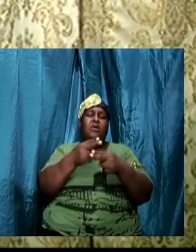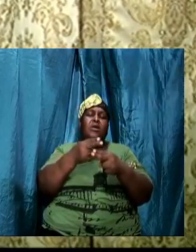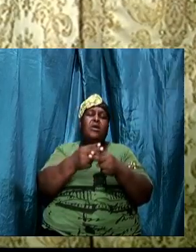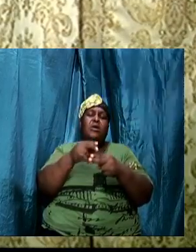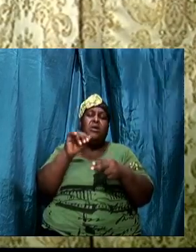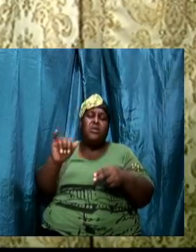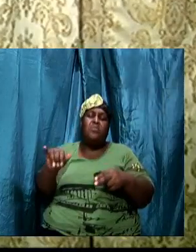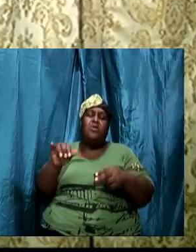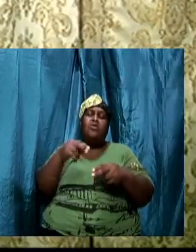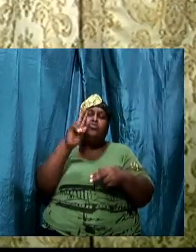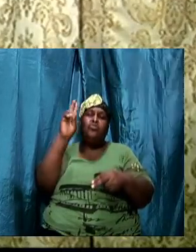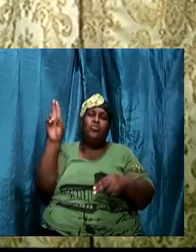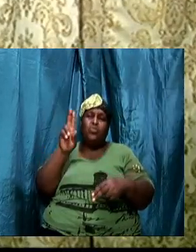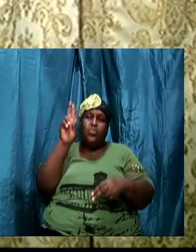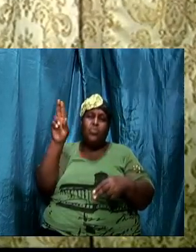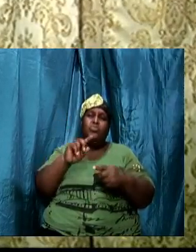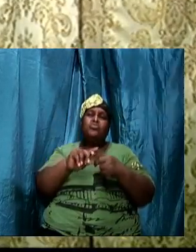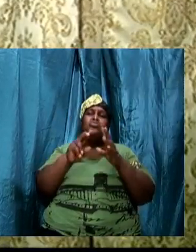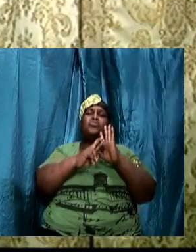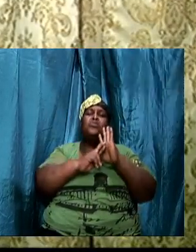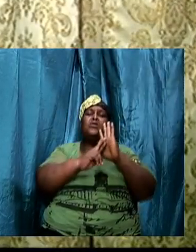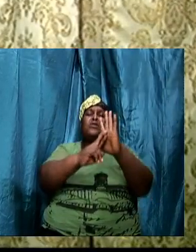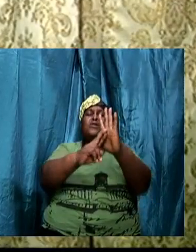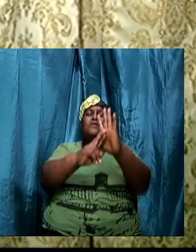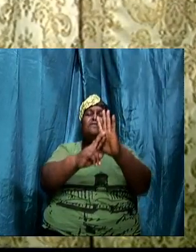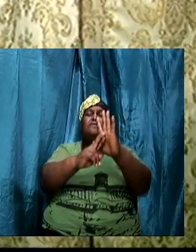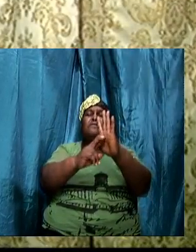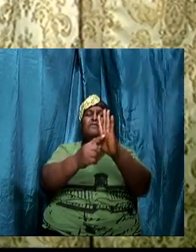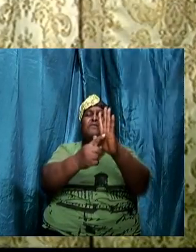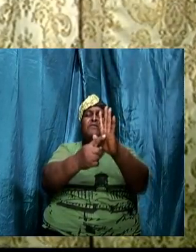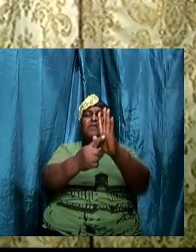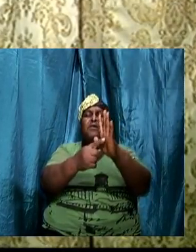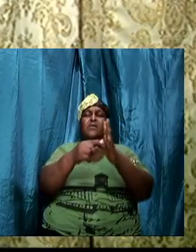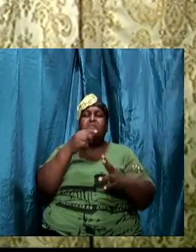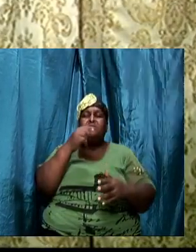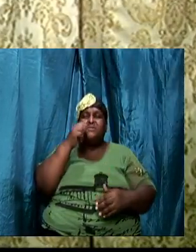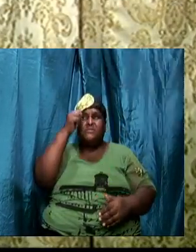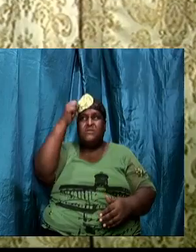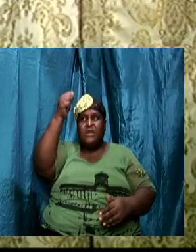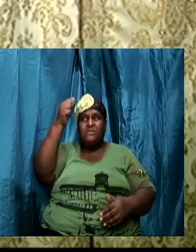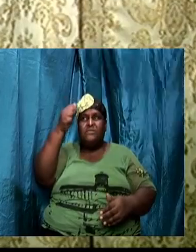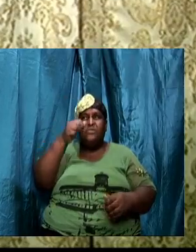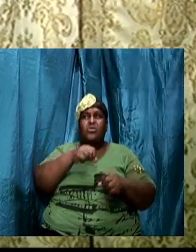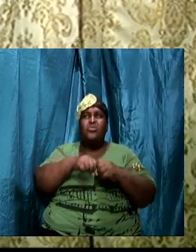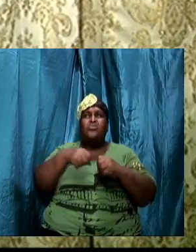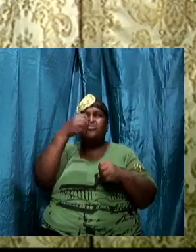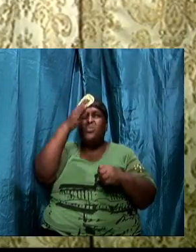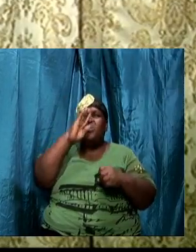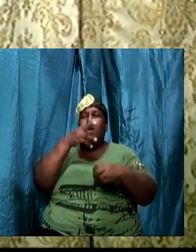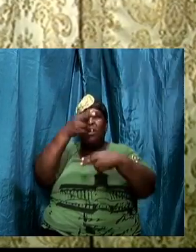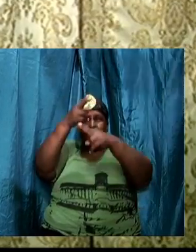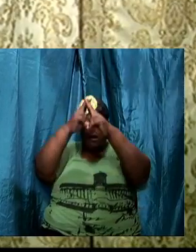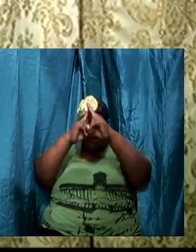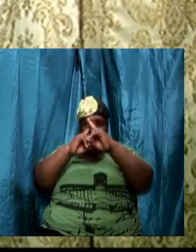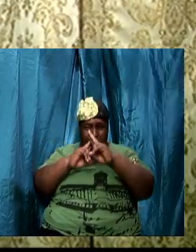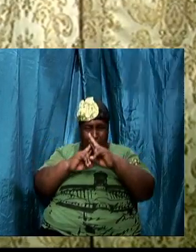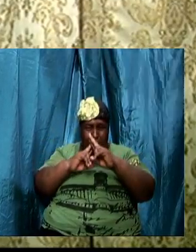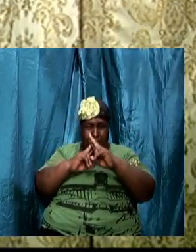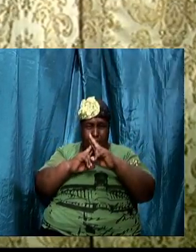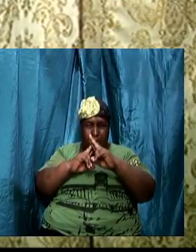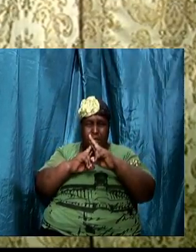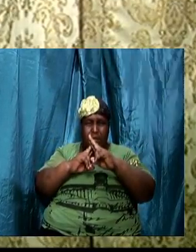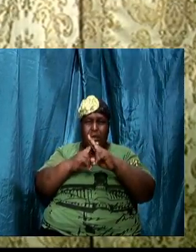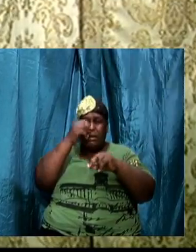He used to reveal Himself to people. So God treasures His name. His name means